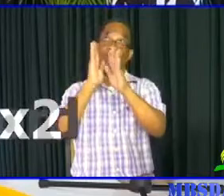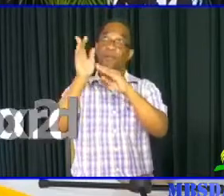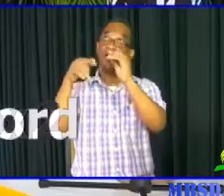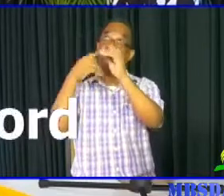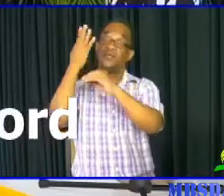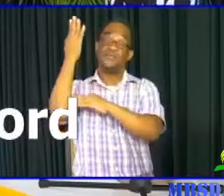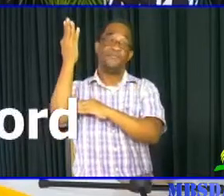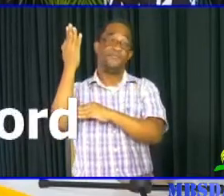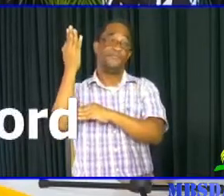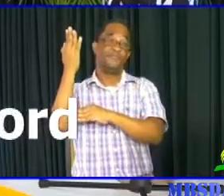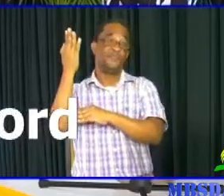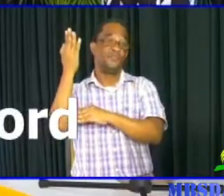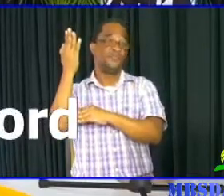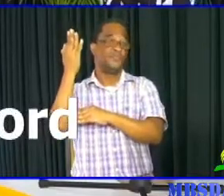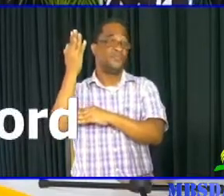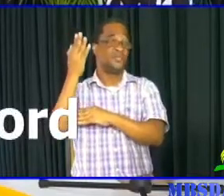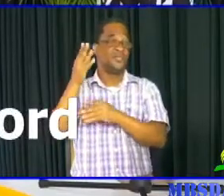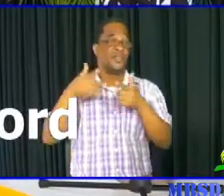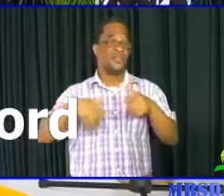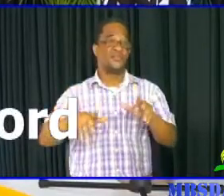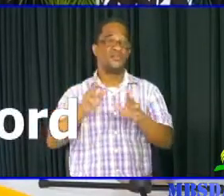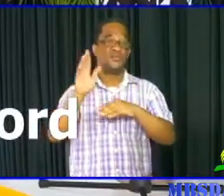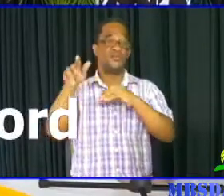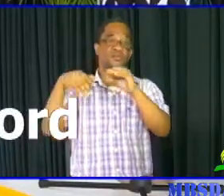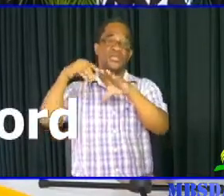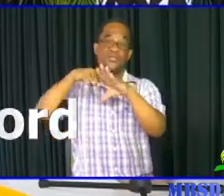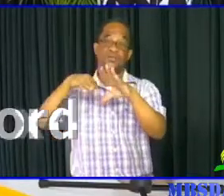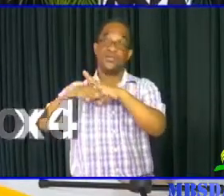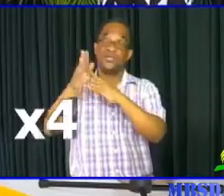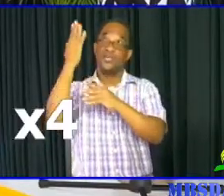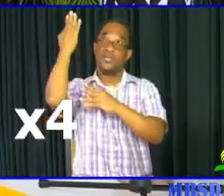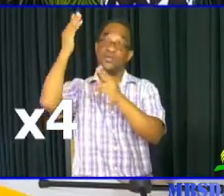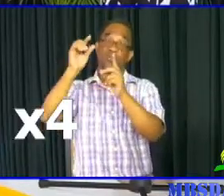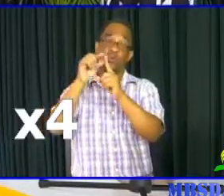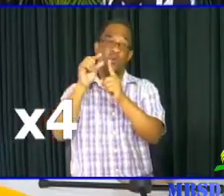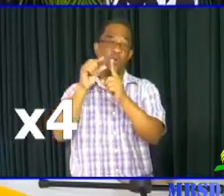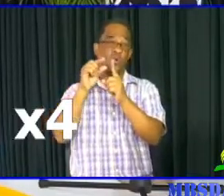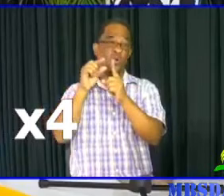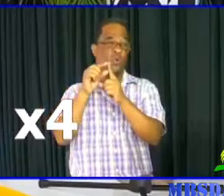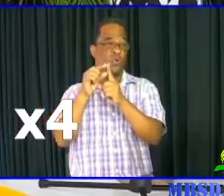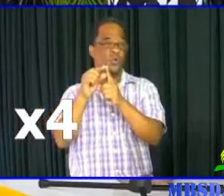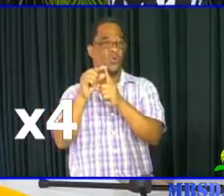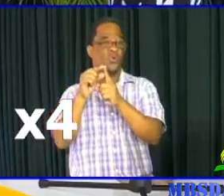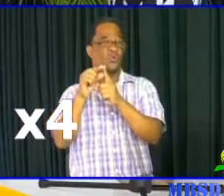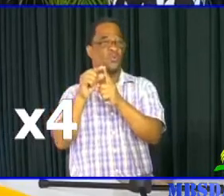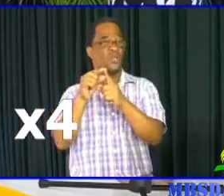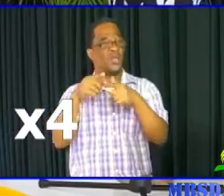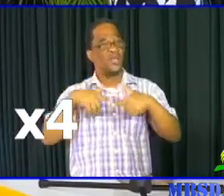Let's go into His Word.